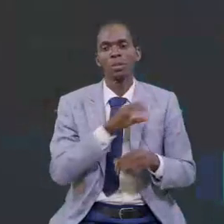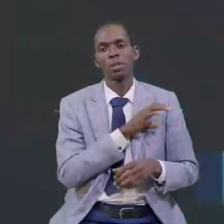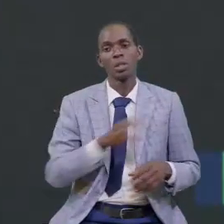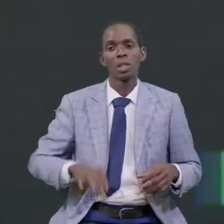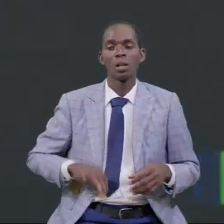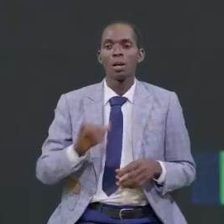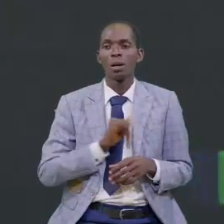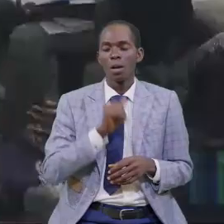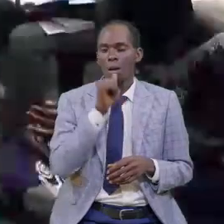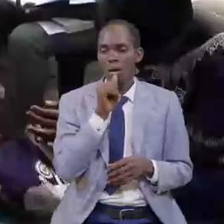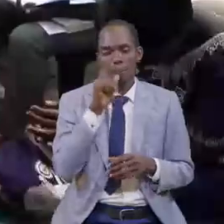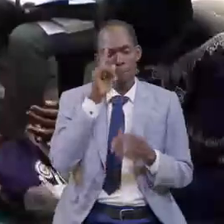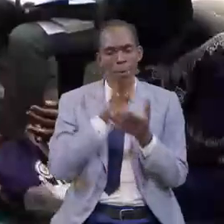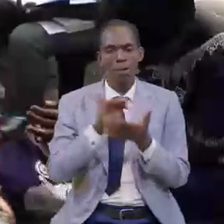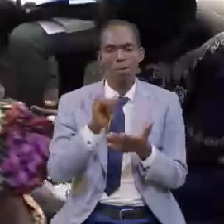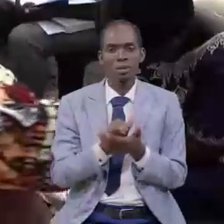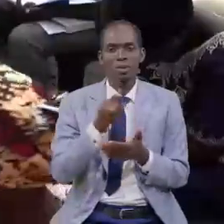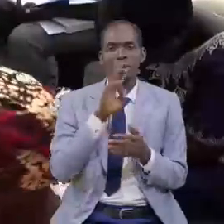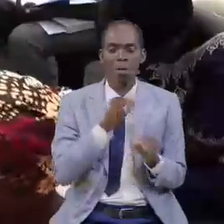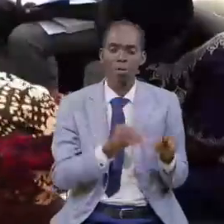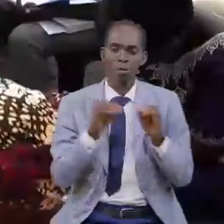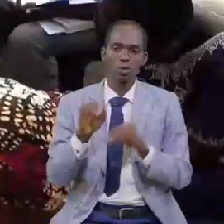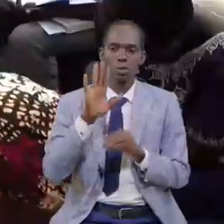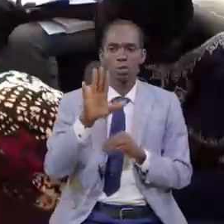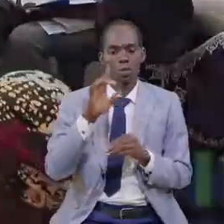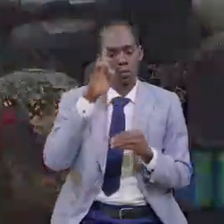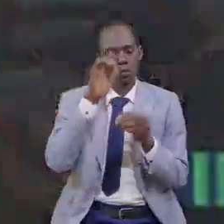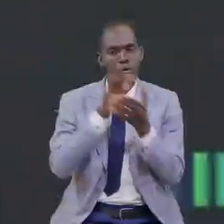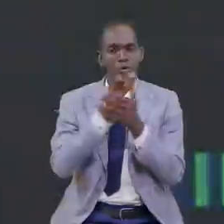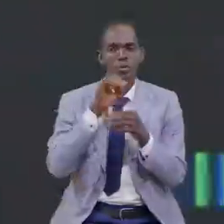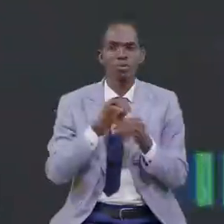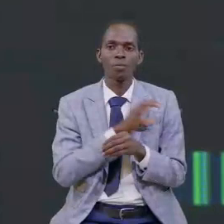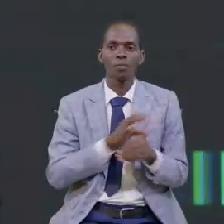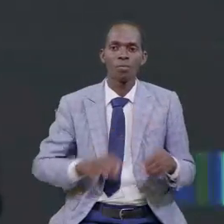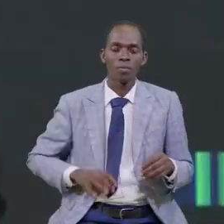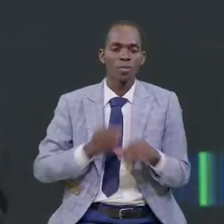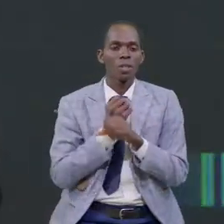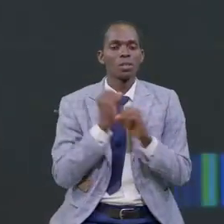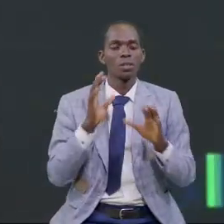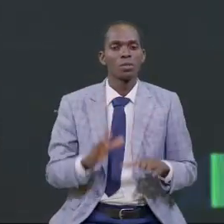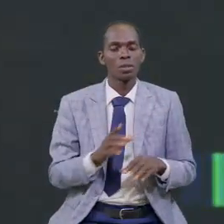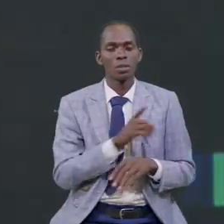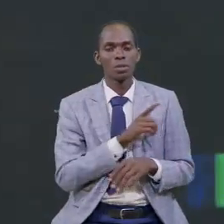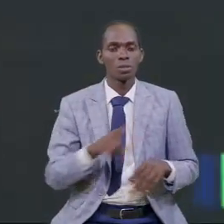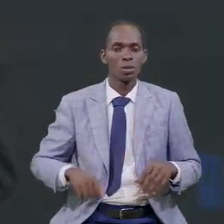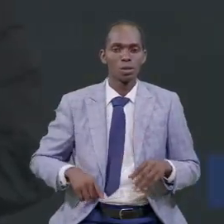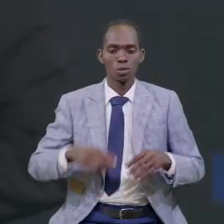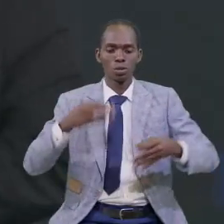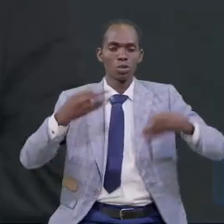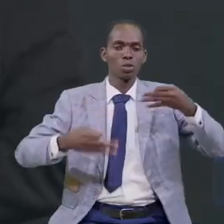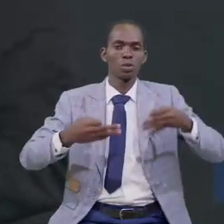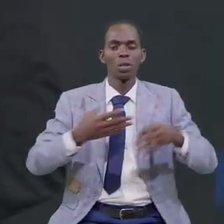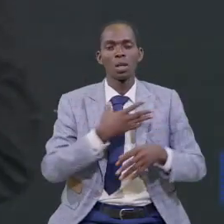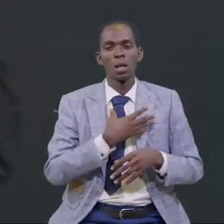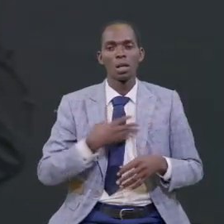putting your trust in Christ. Savior and Lord, Judge and King. Look at number